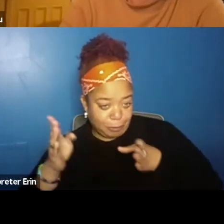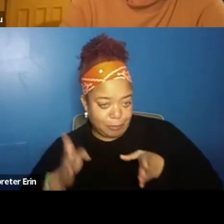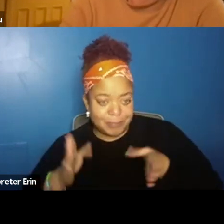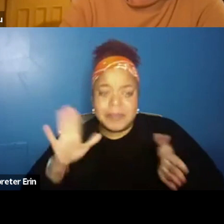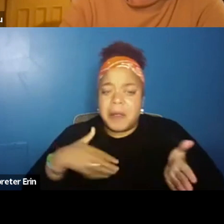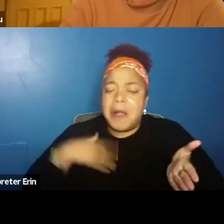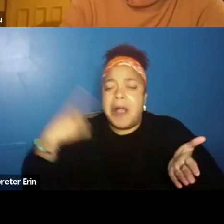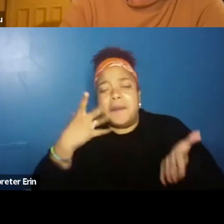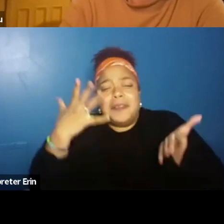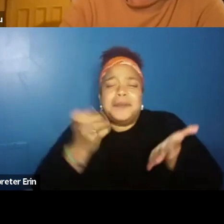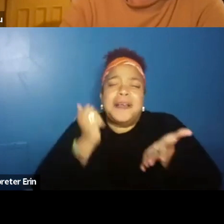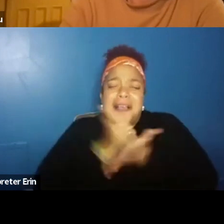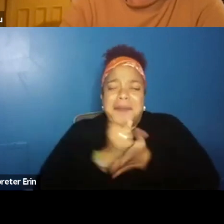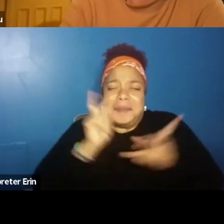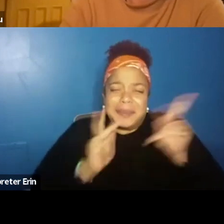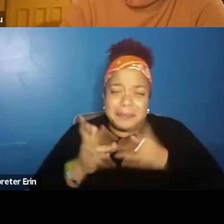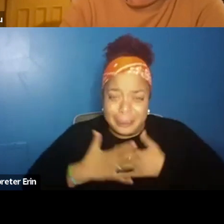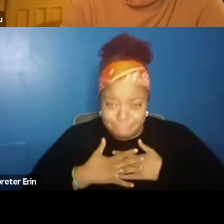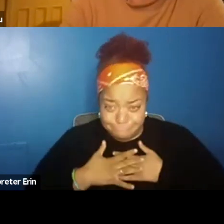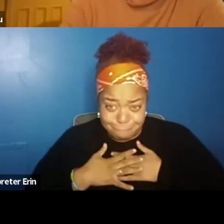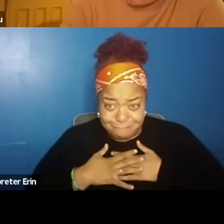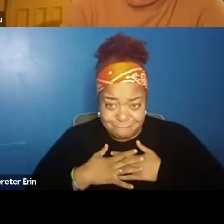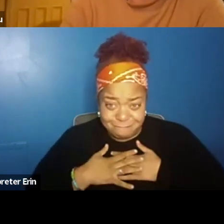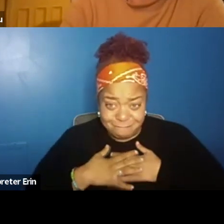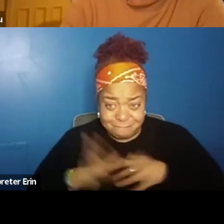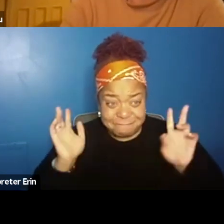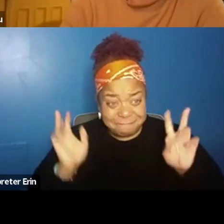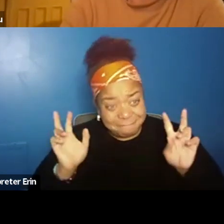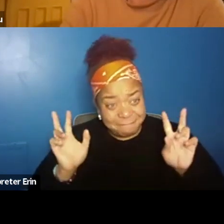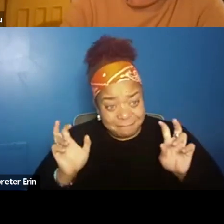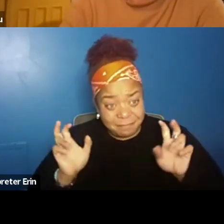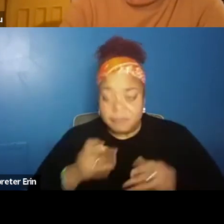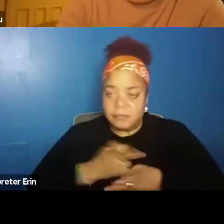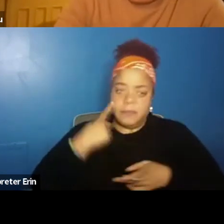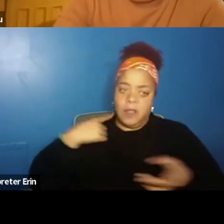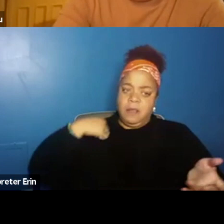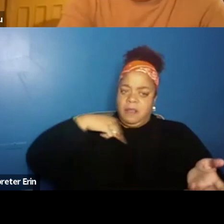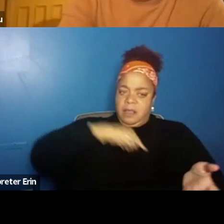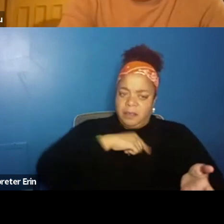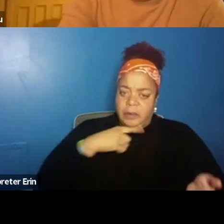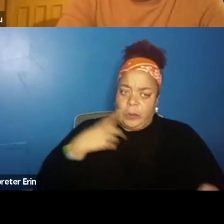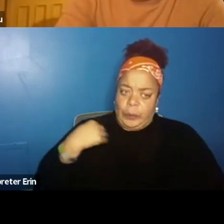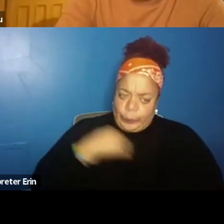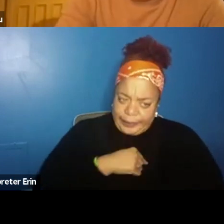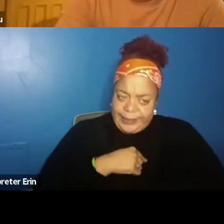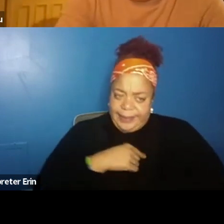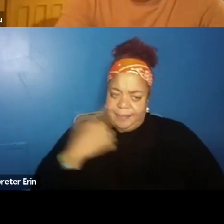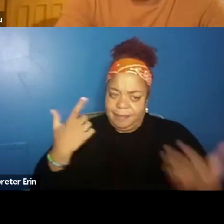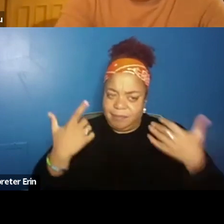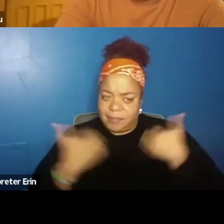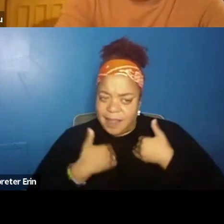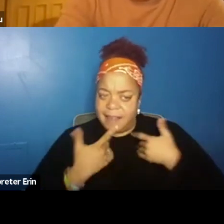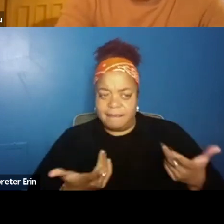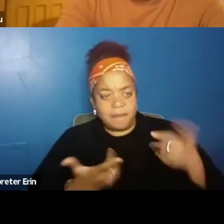totally appropriate for us, having been socialized with a particular way of viewing what help can